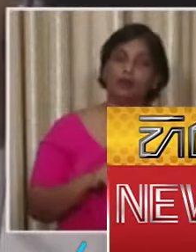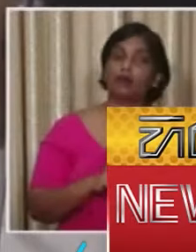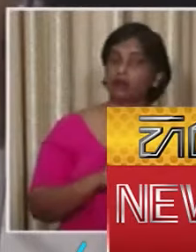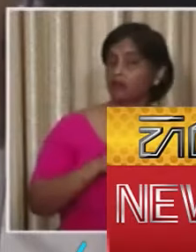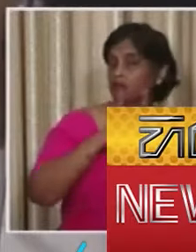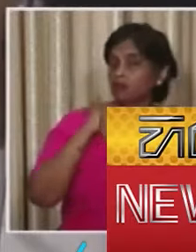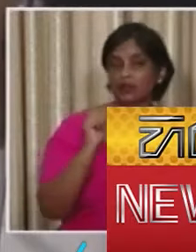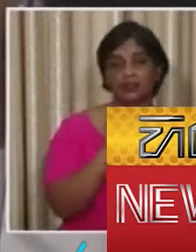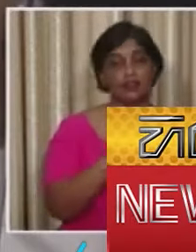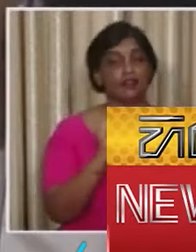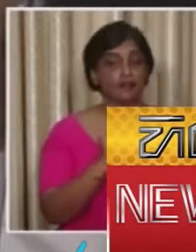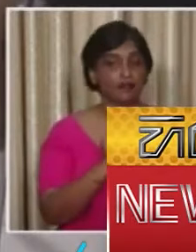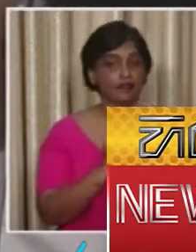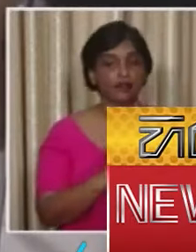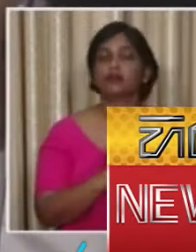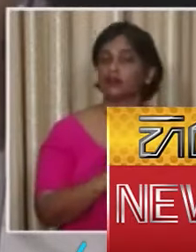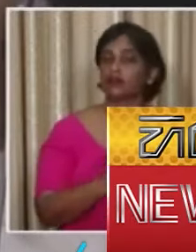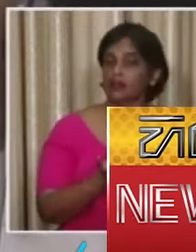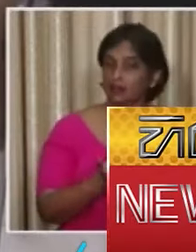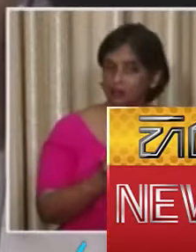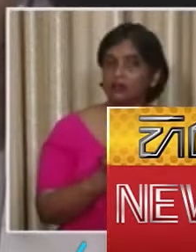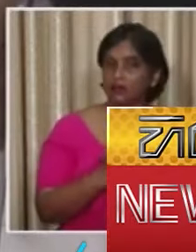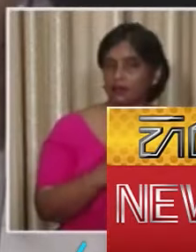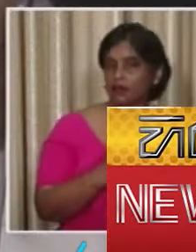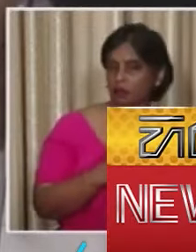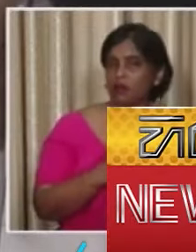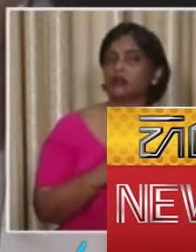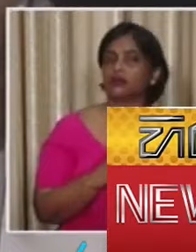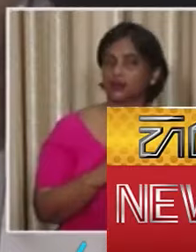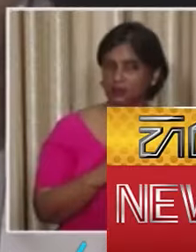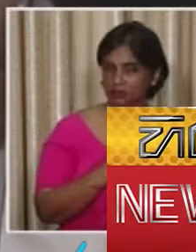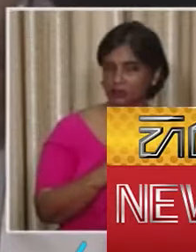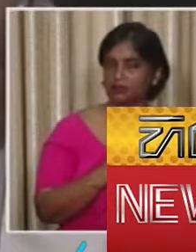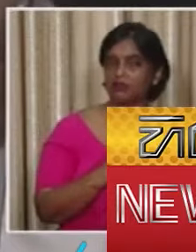only a little more to finish, and the best contribution to him is to let us finish that